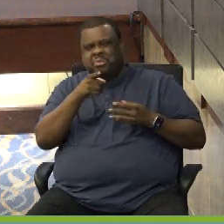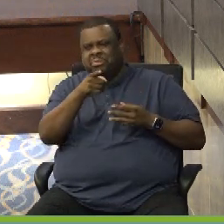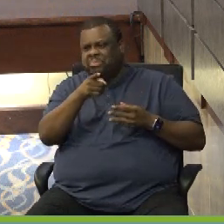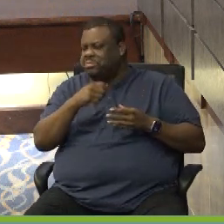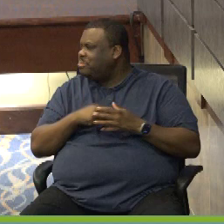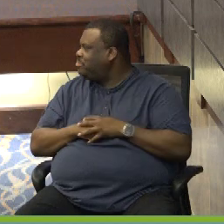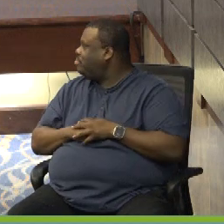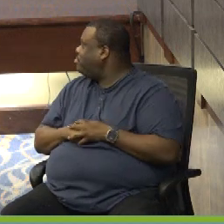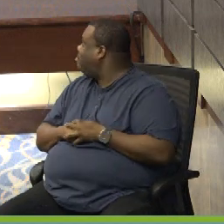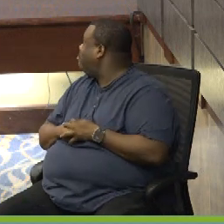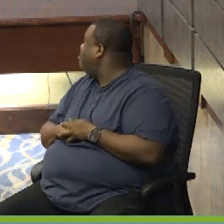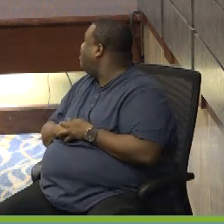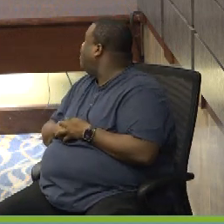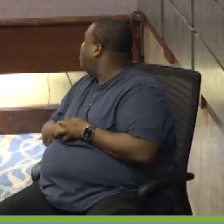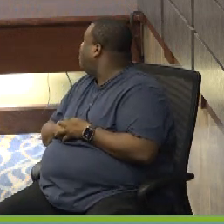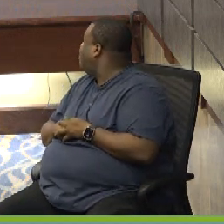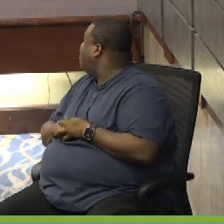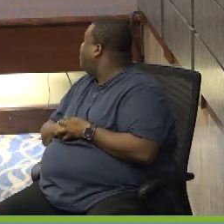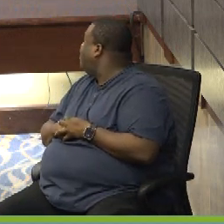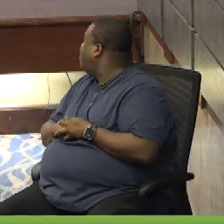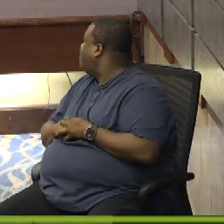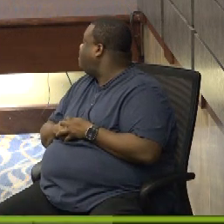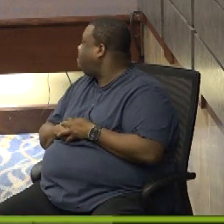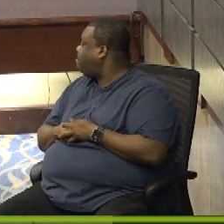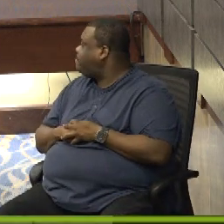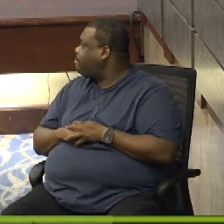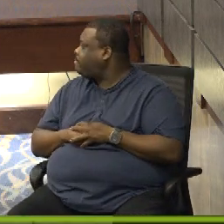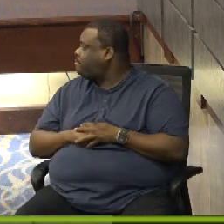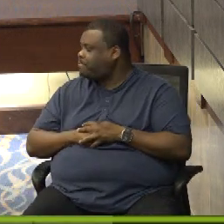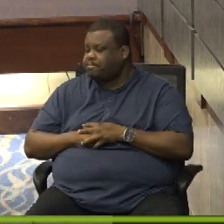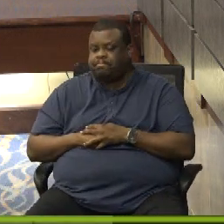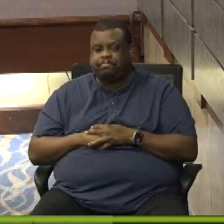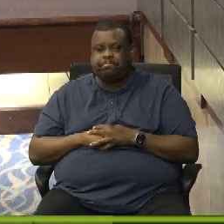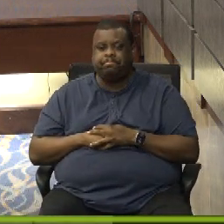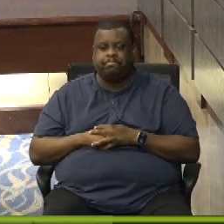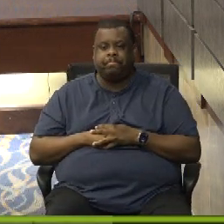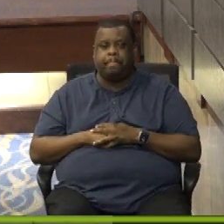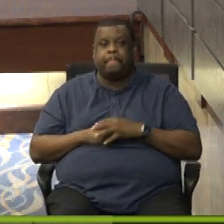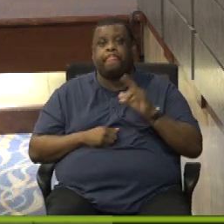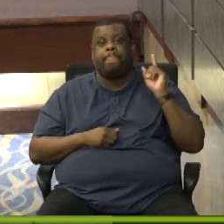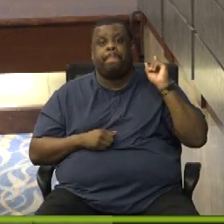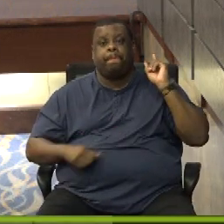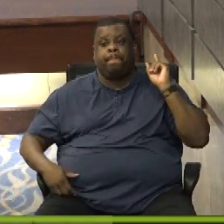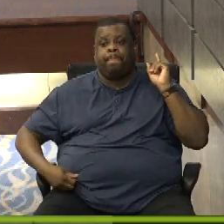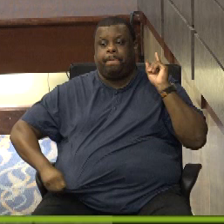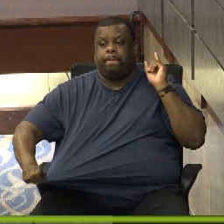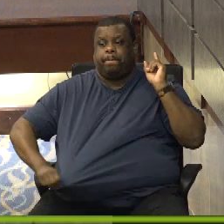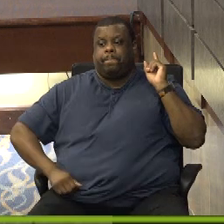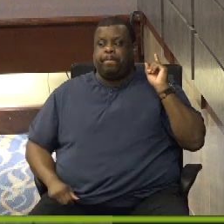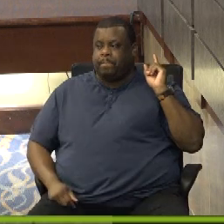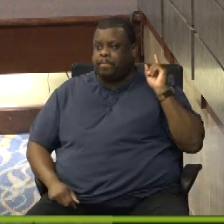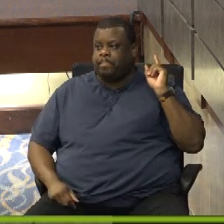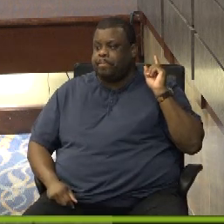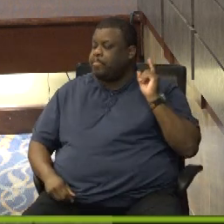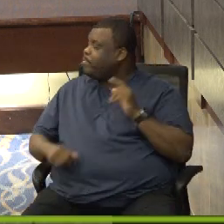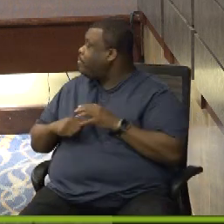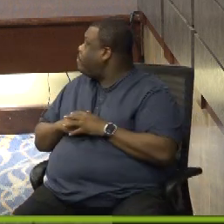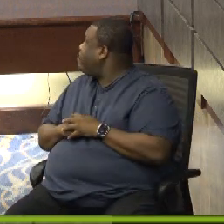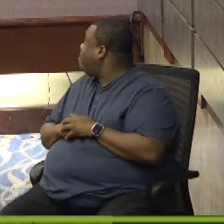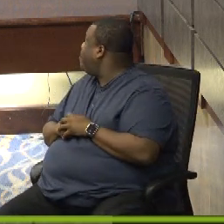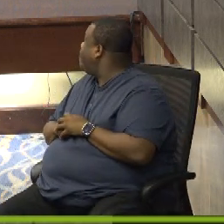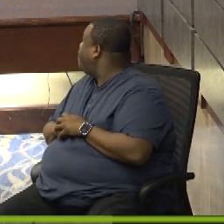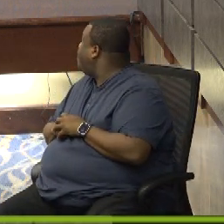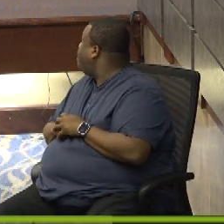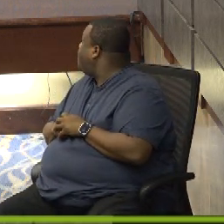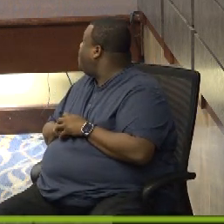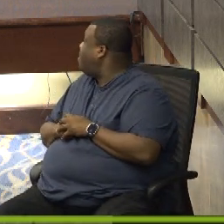some of the graphic elements that we talked about previously. So we like this idea of using our flying W and integrating it with imagery